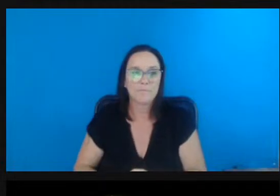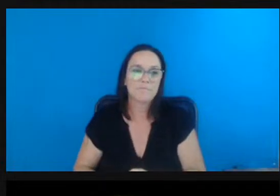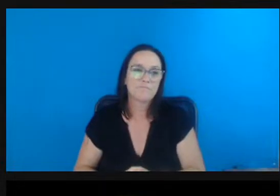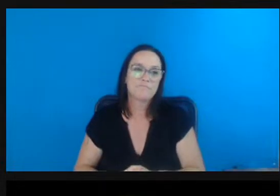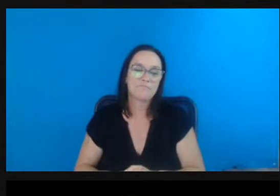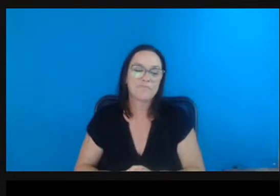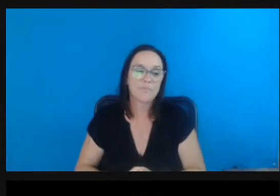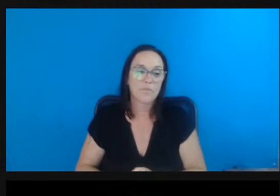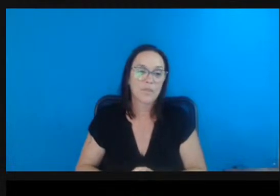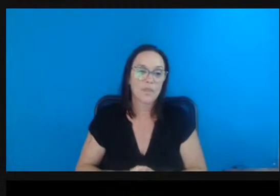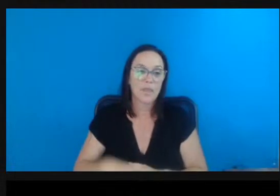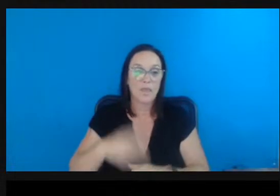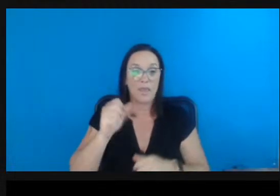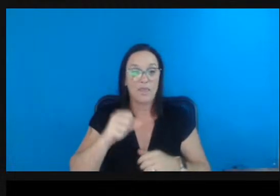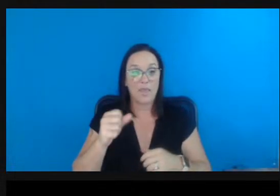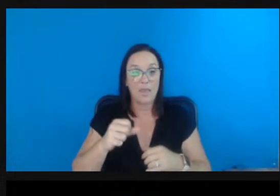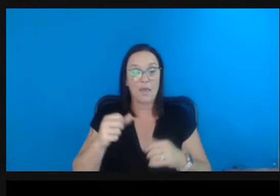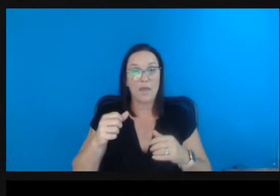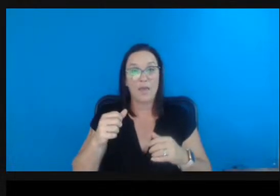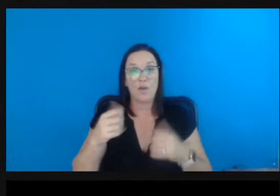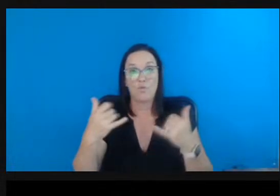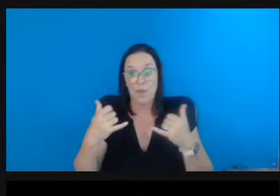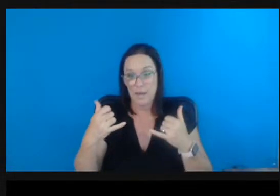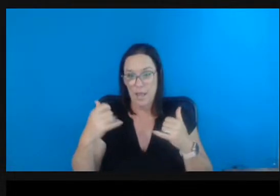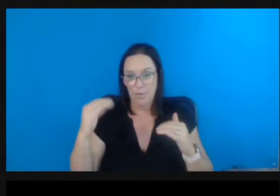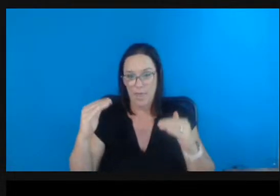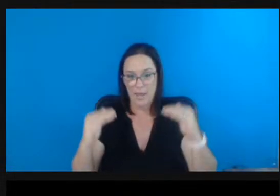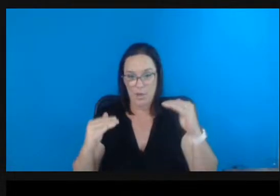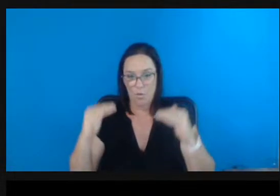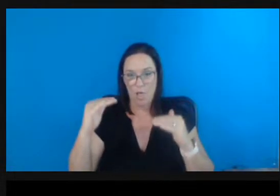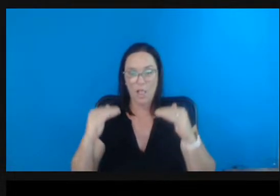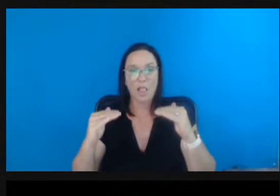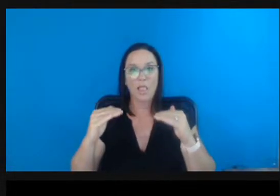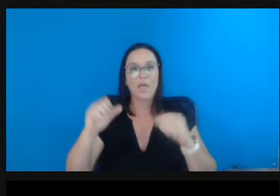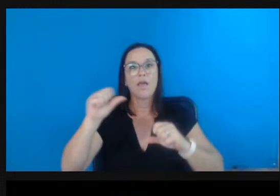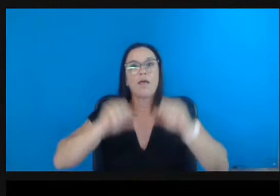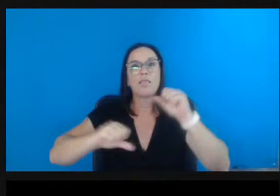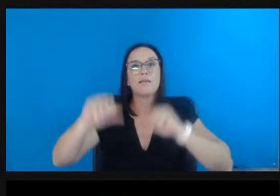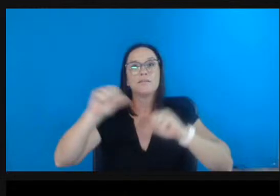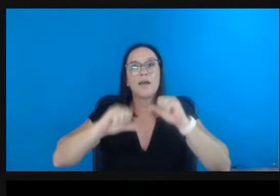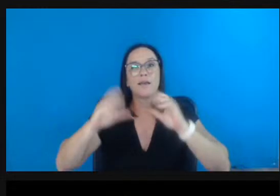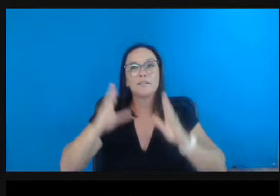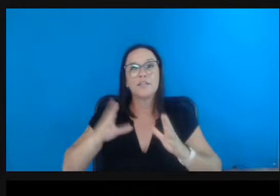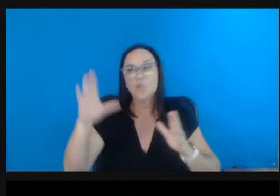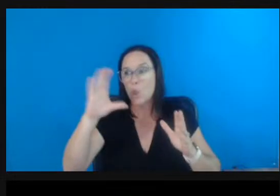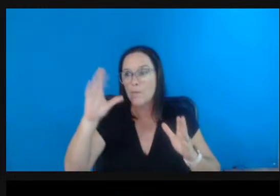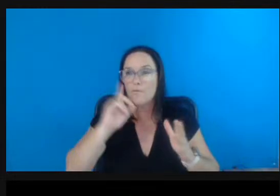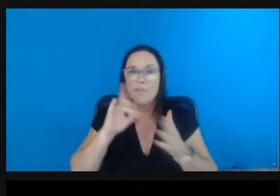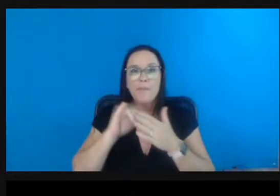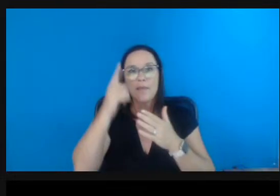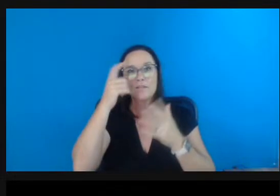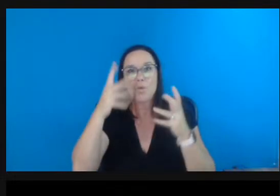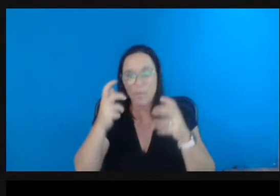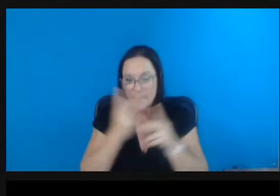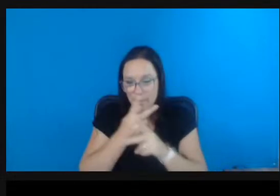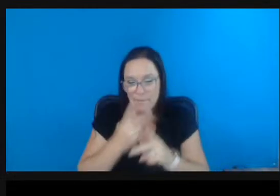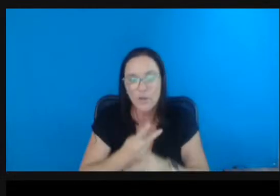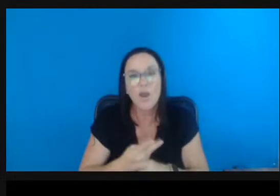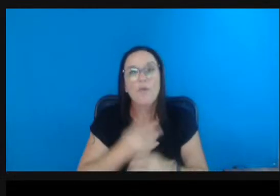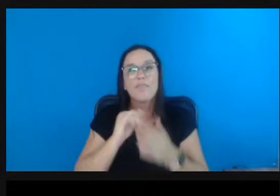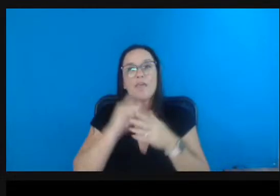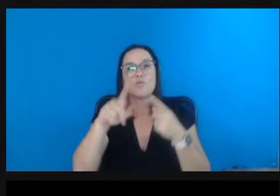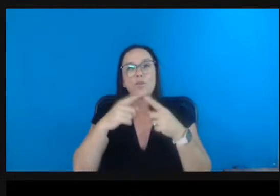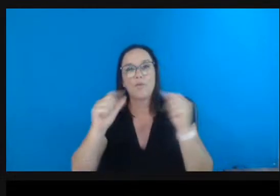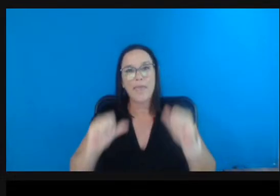interesting. These times of equilibrium are the points in the data that scientists look for to make these kinds of calculations, because that's when you can do it. Because